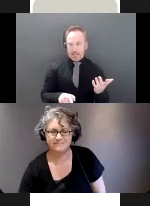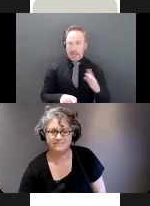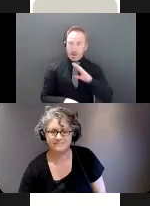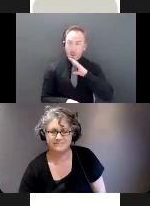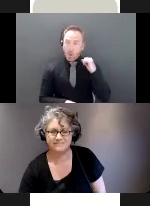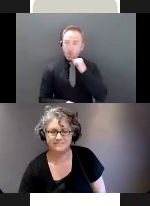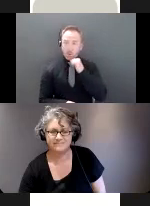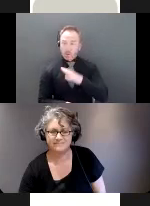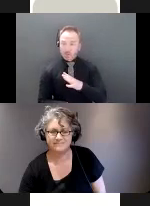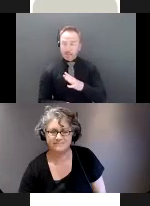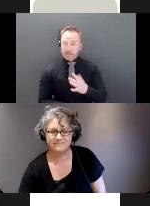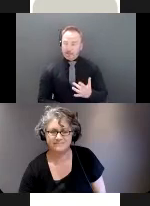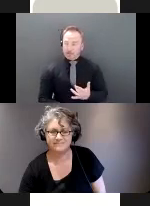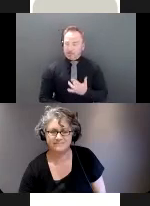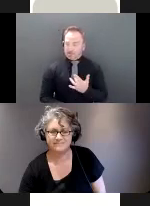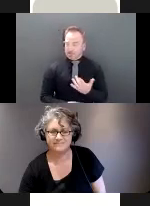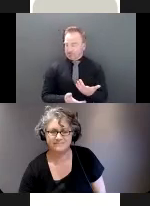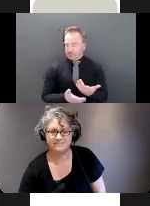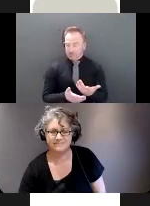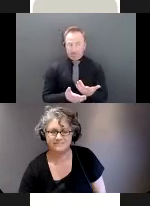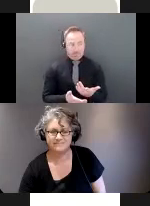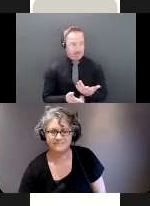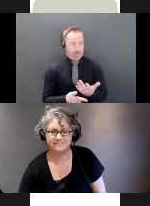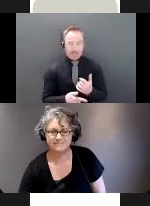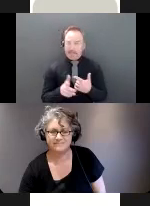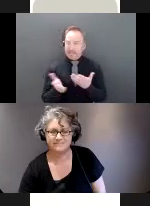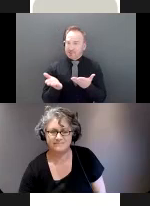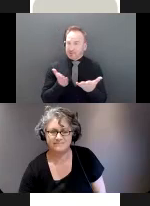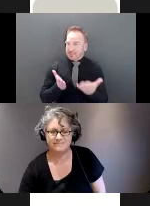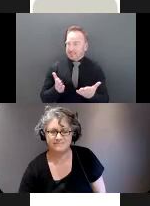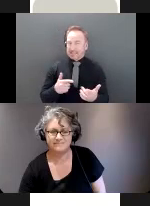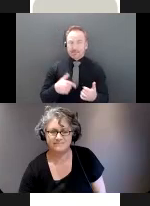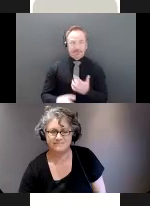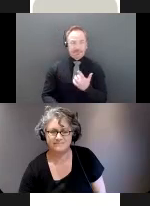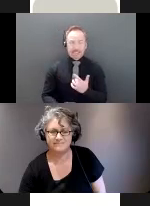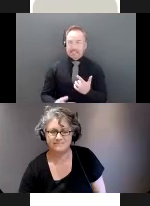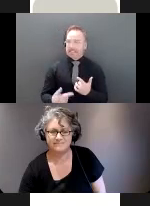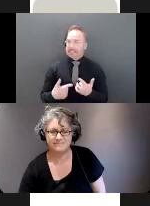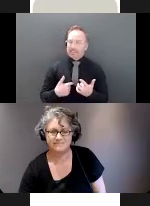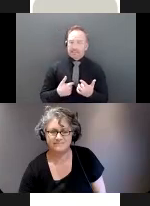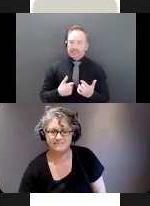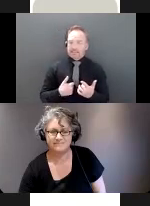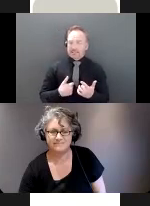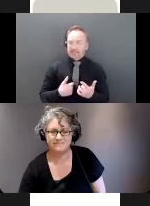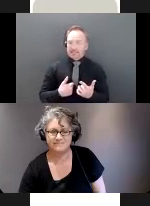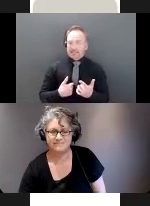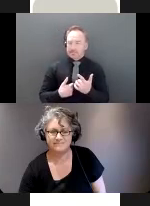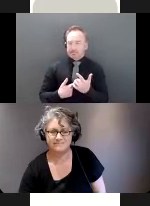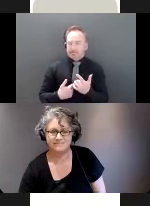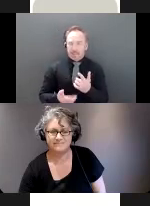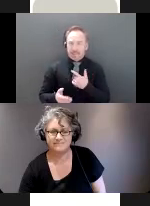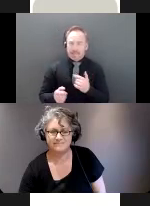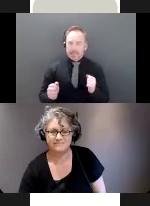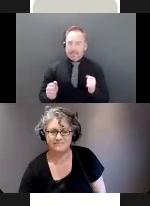deserve the service. They might not think that what they're experiencing is abuse or violence, but the more that they're rushed, the